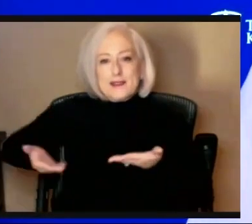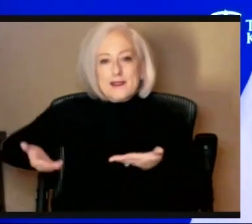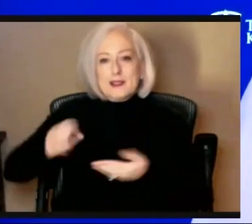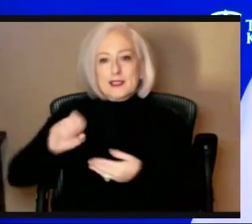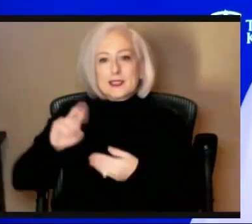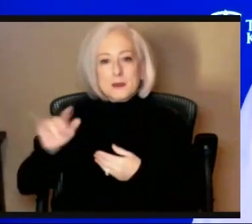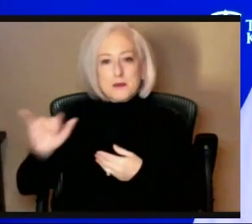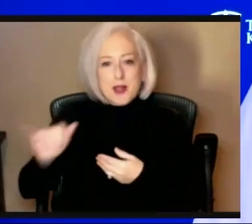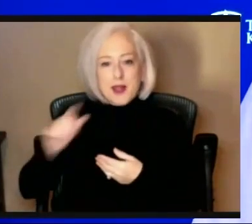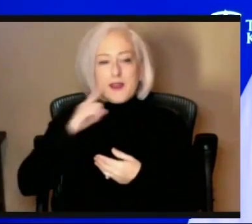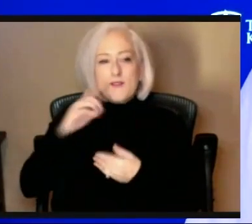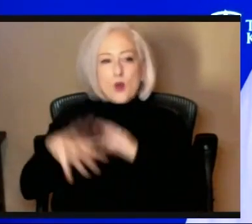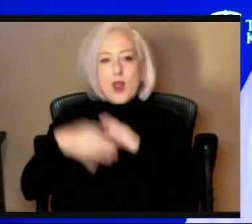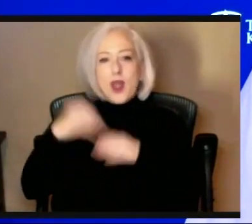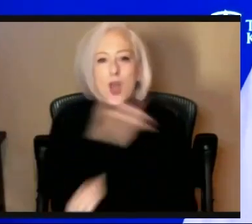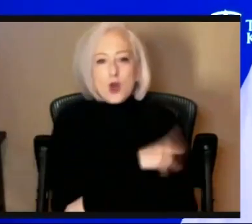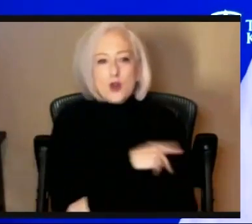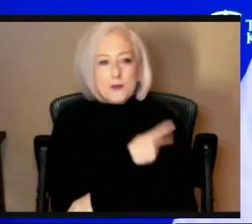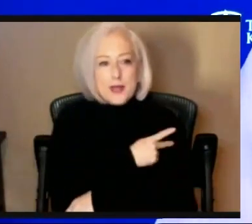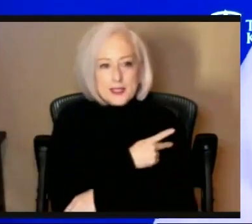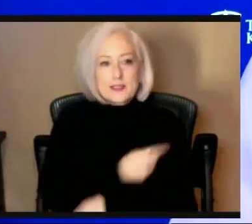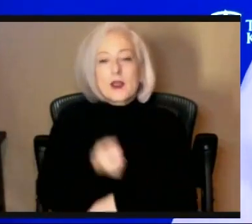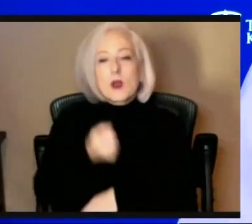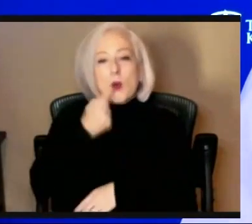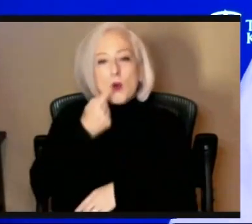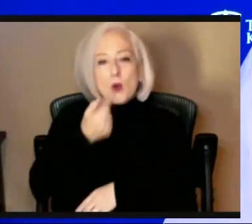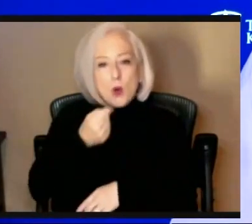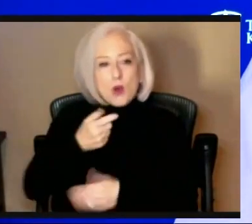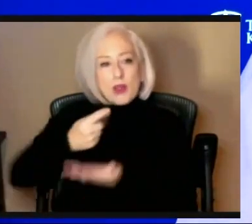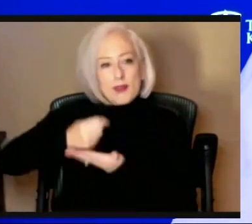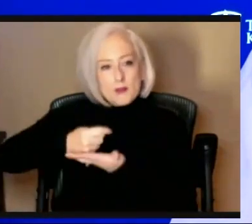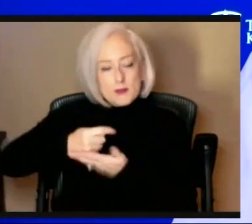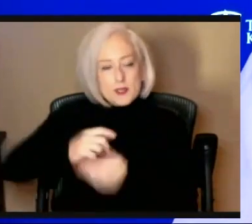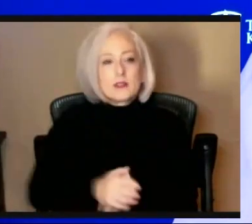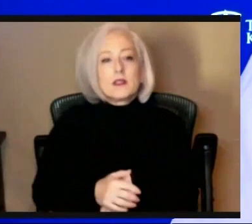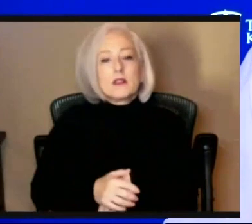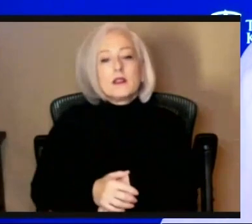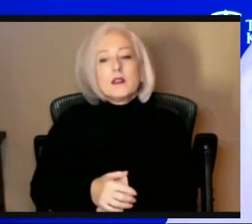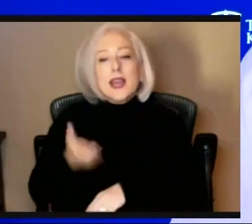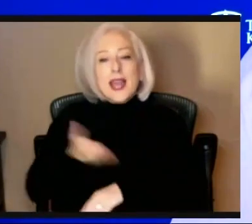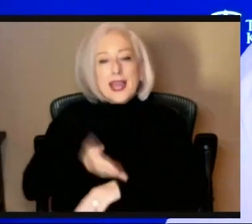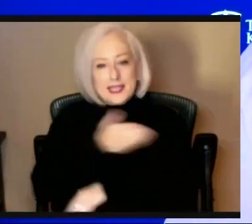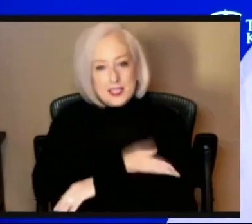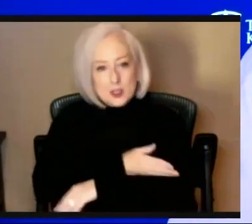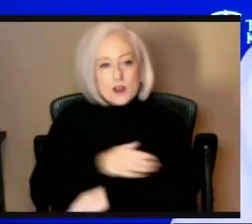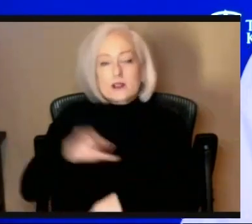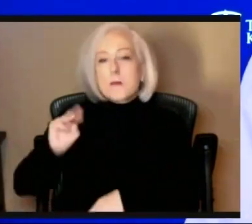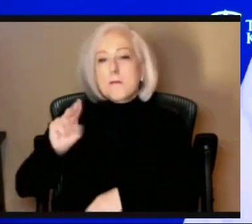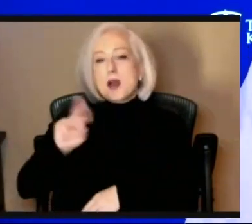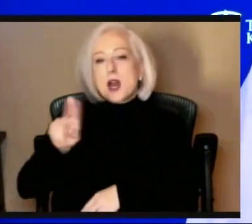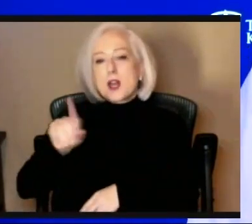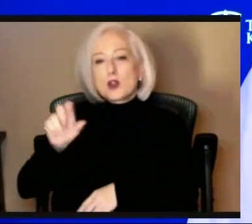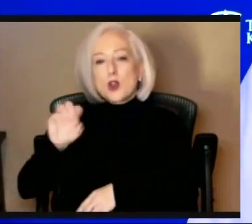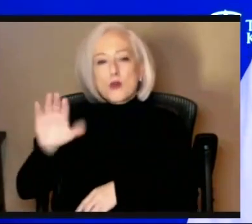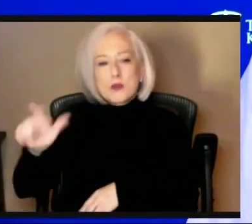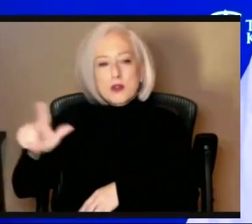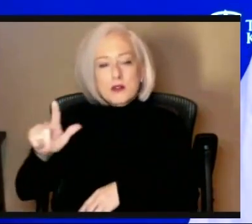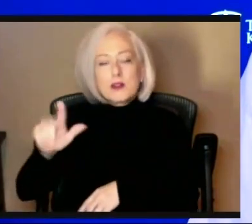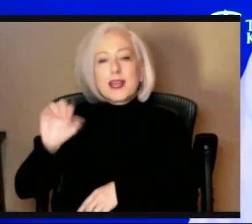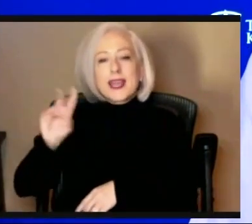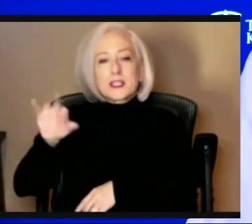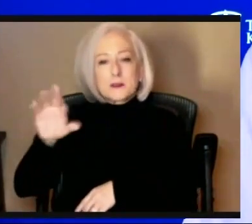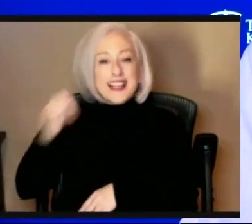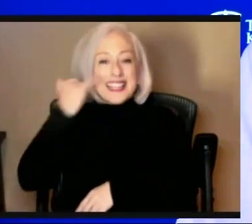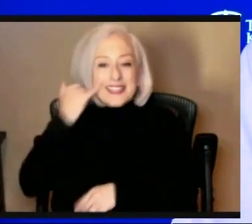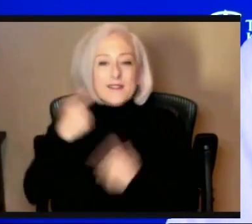outpatient oral therapies. But also increase in supplies of those monoclonal antibodies as long as those monoclonal antibodies work. And so I think